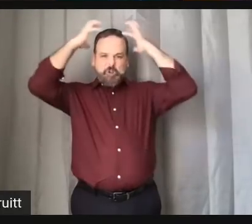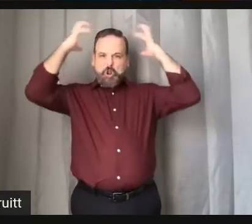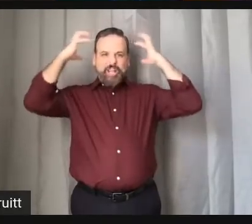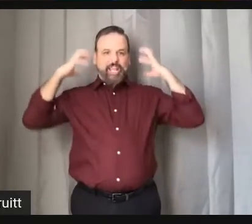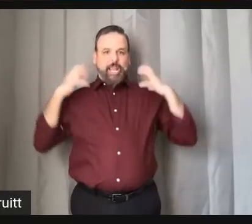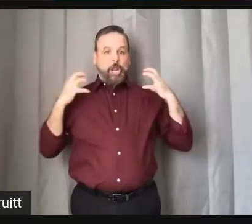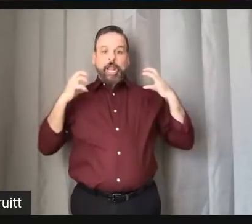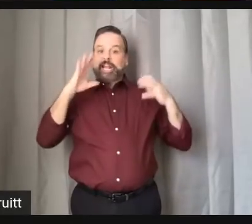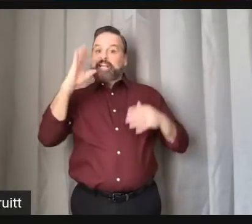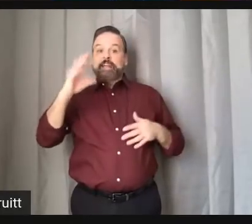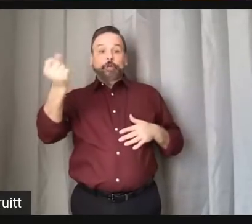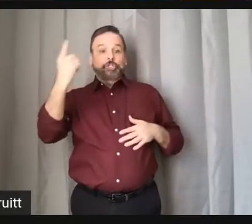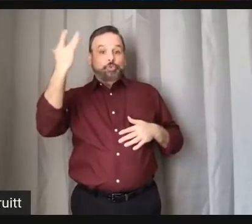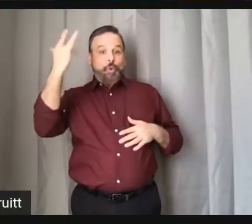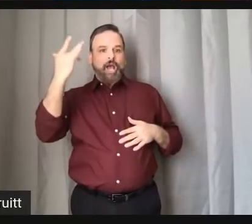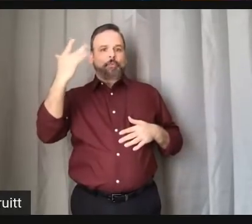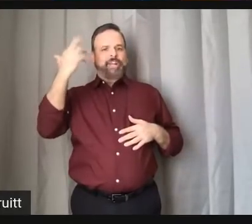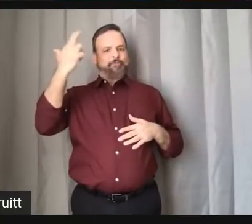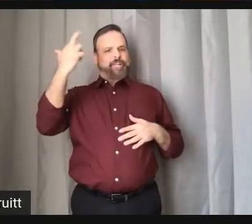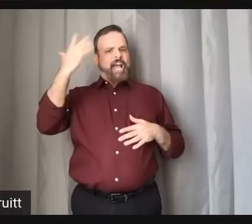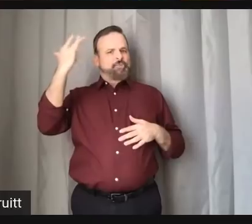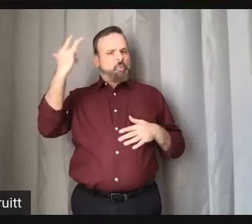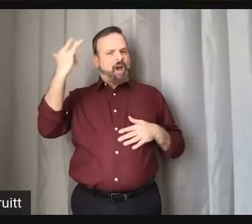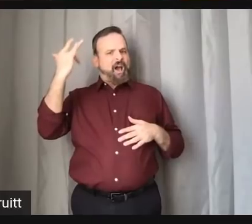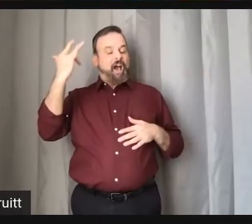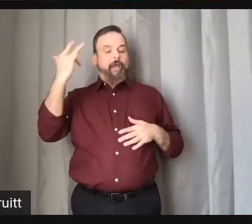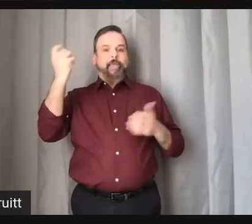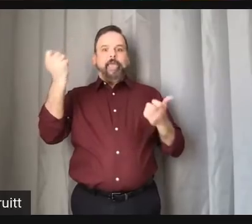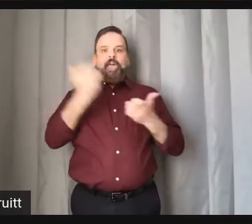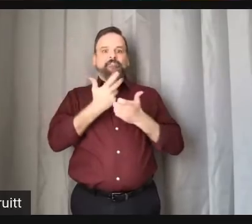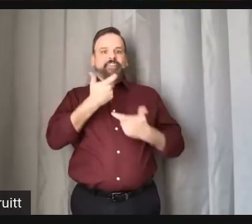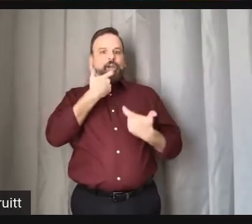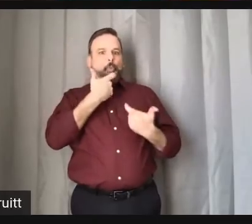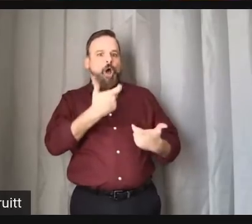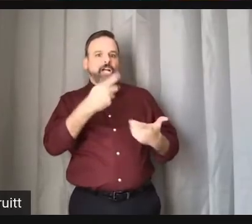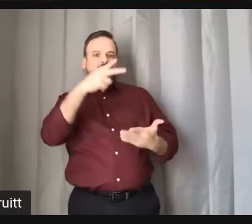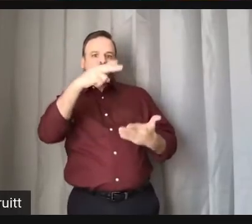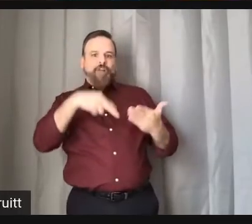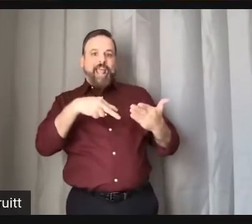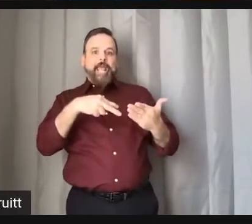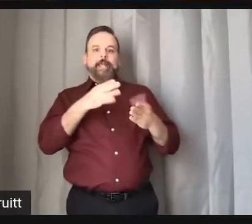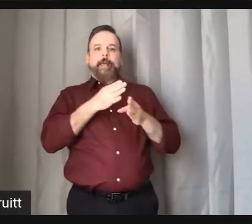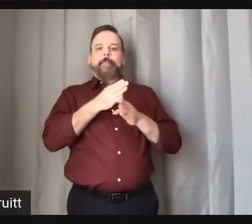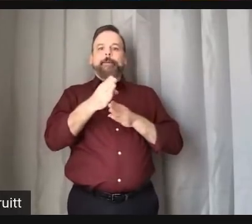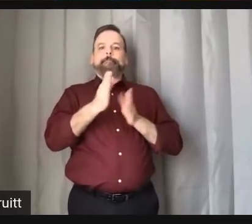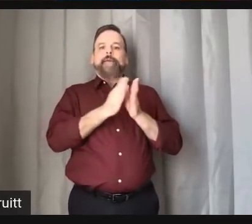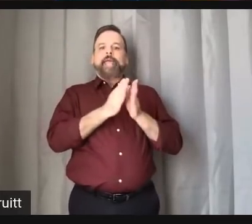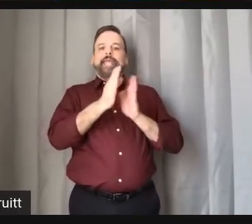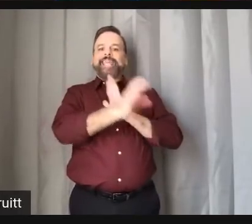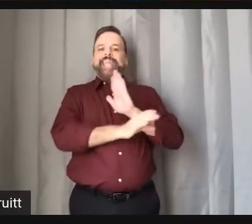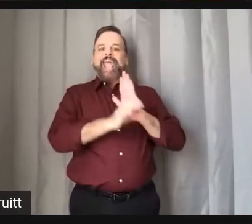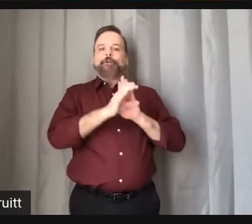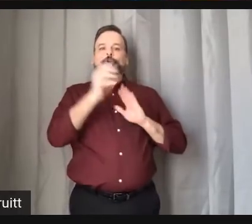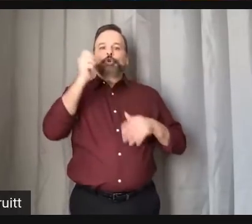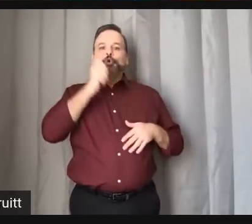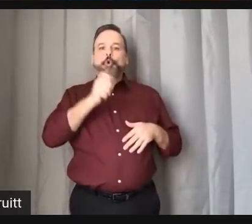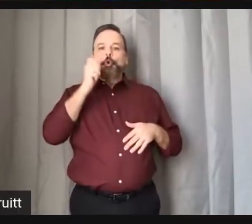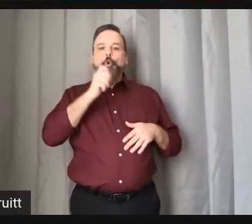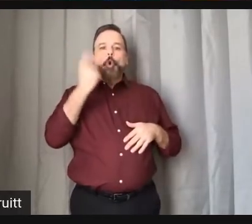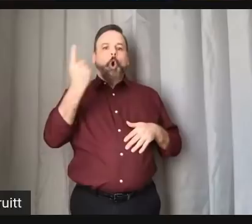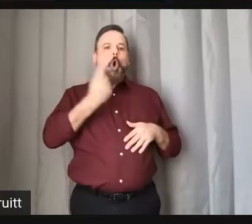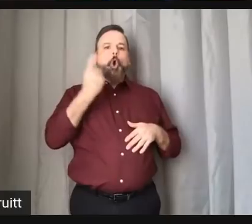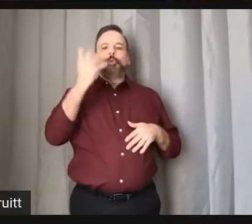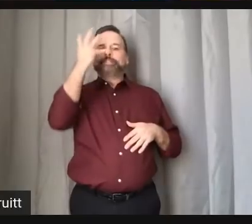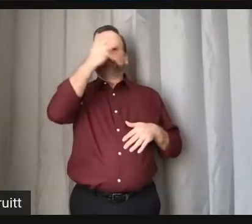when I realized why, it was like everything that I've ever watched or read, the main character who was a girl was always beautiful